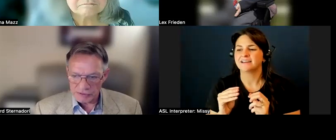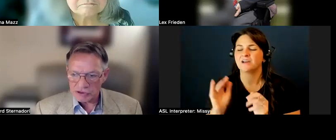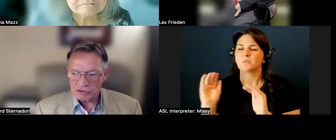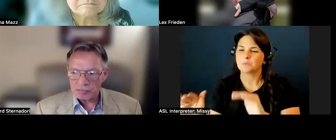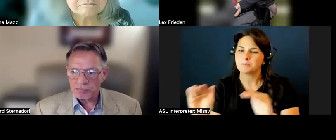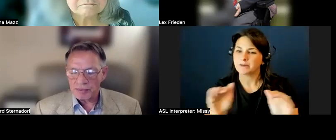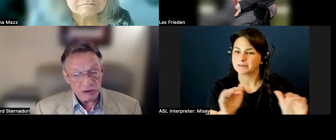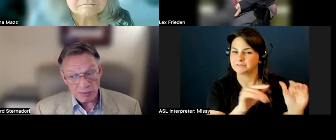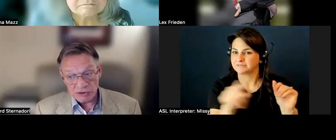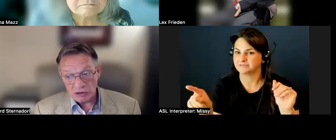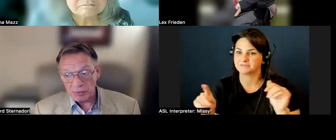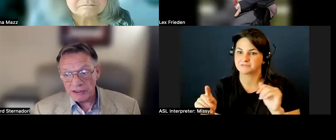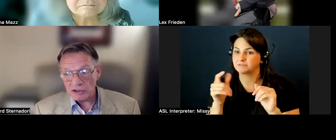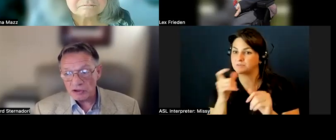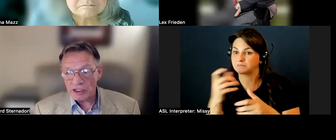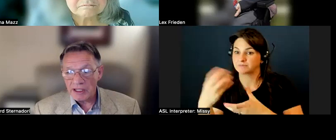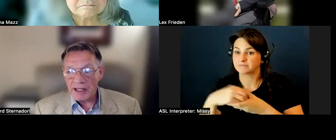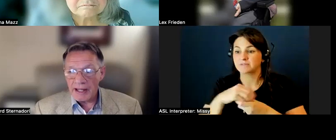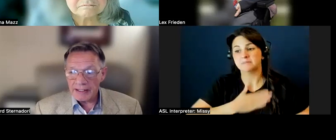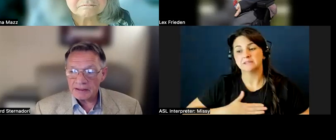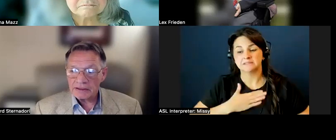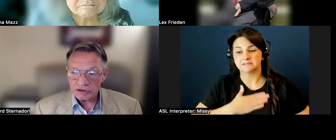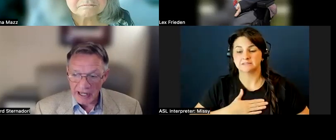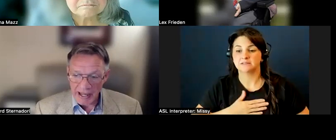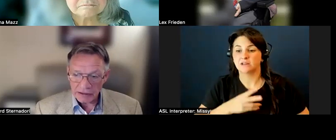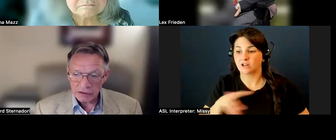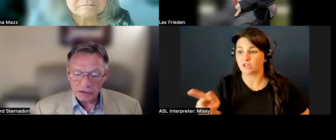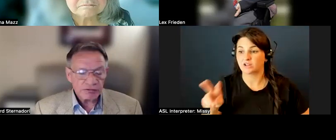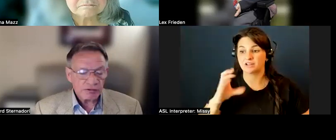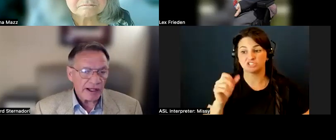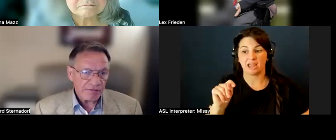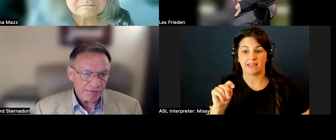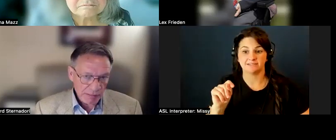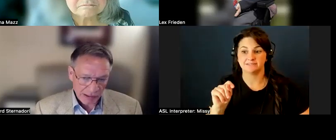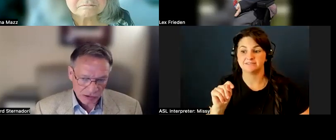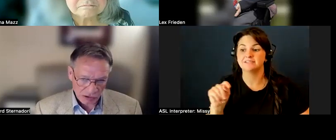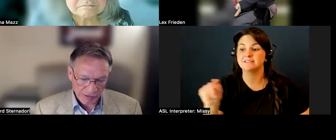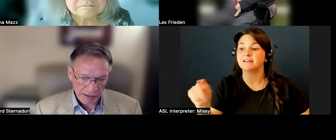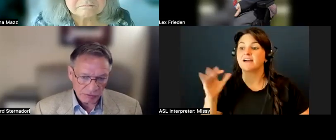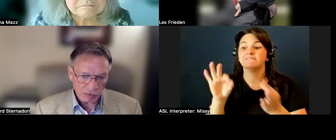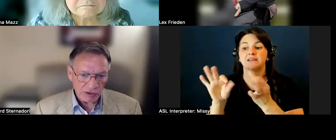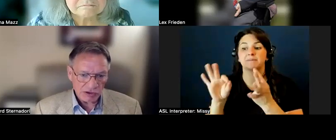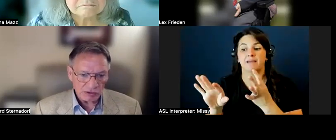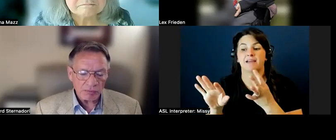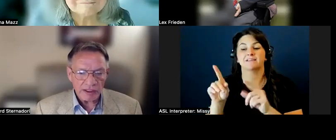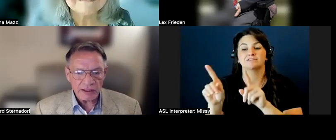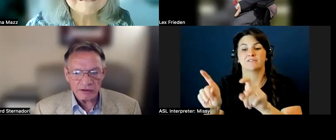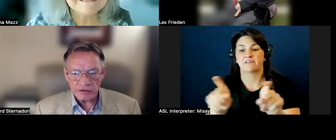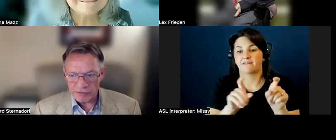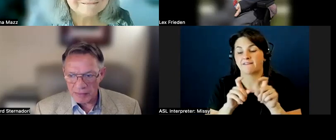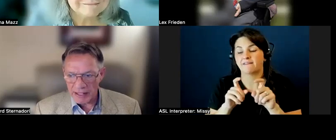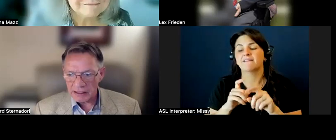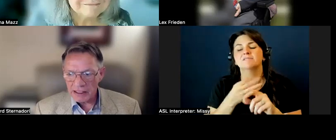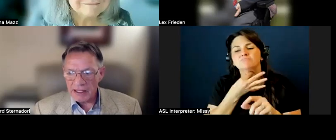of the participants, to please look at the chat for a feedback survey. So we certainly want to hear